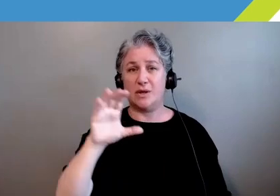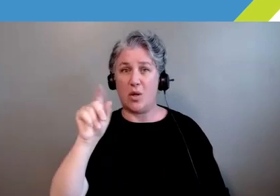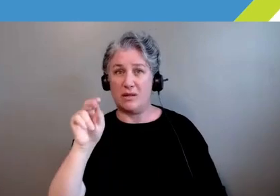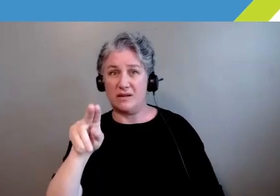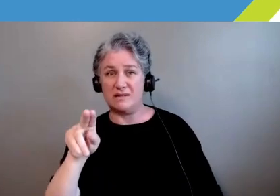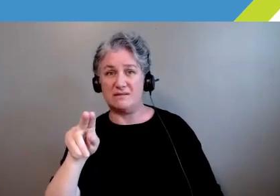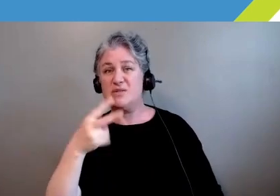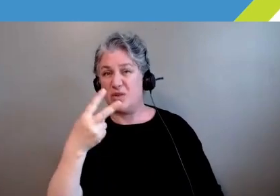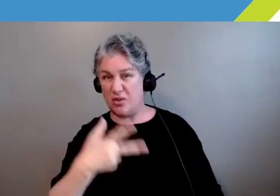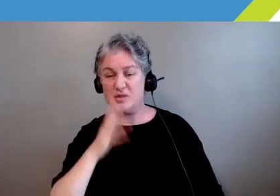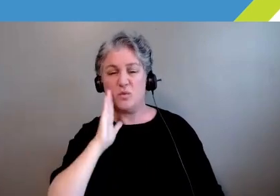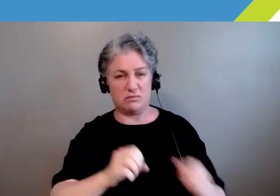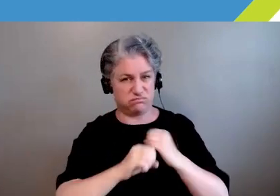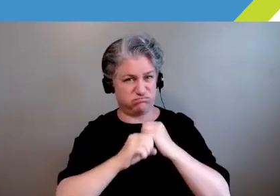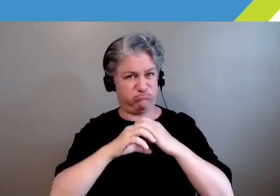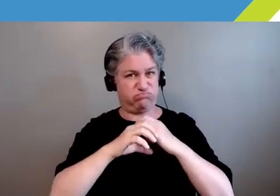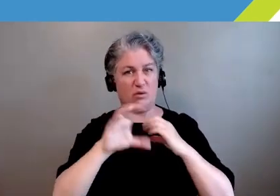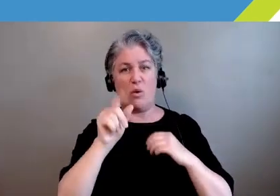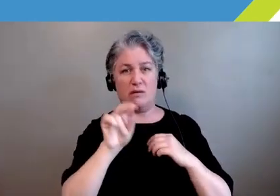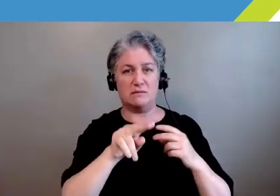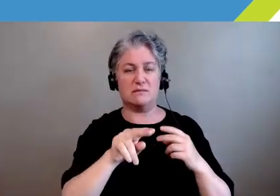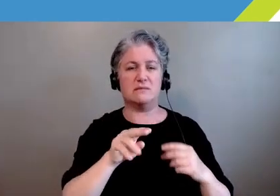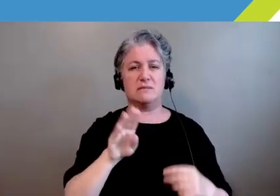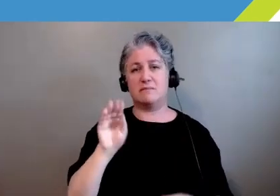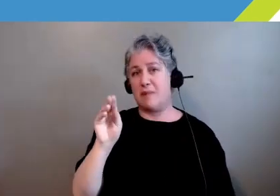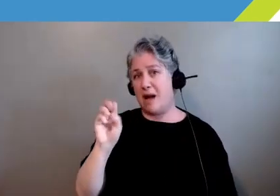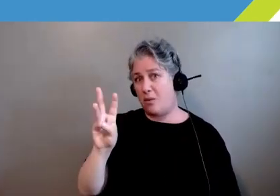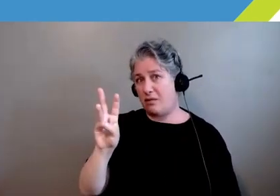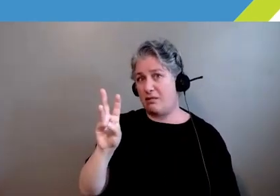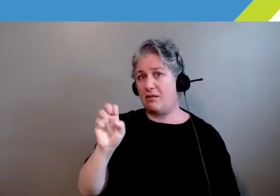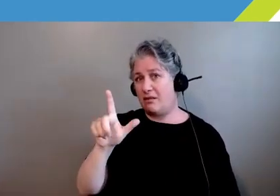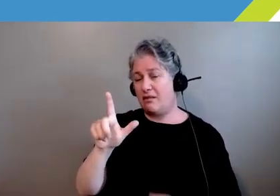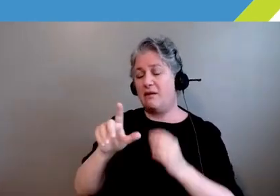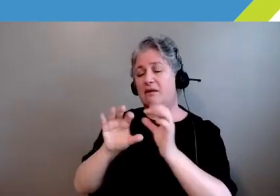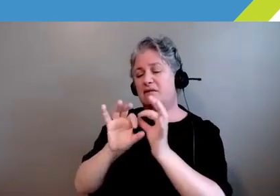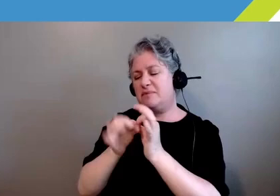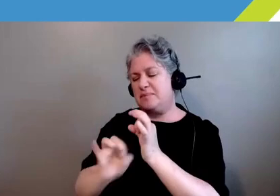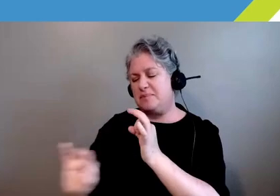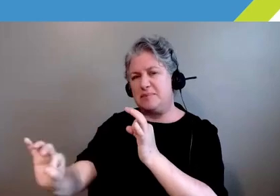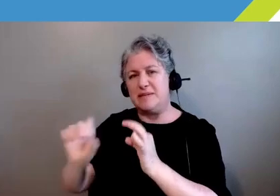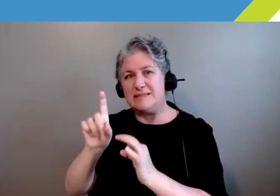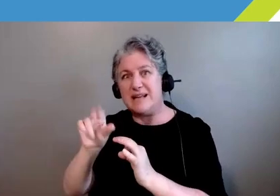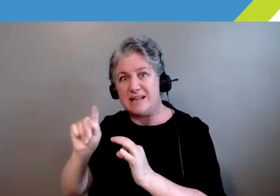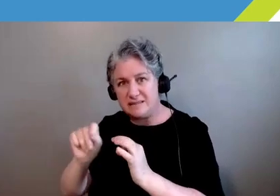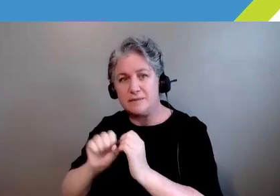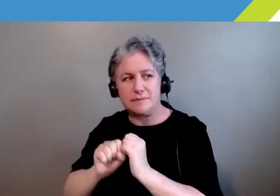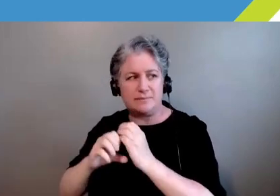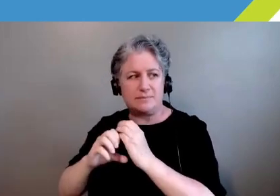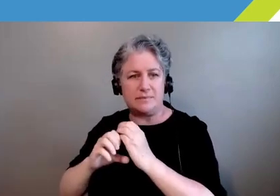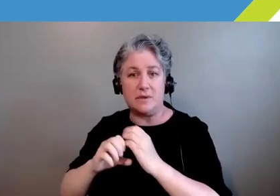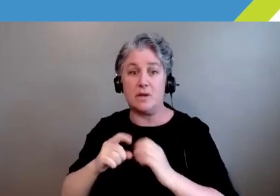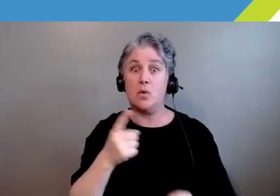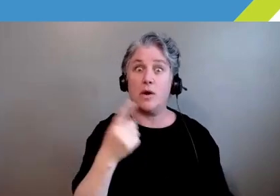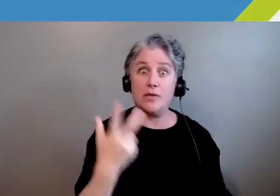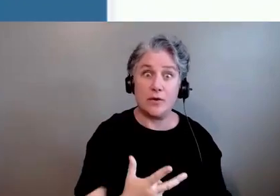same disease. Inflammation in your colon, inflammation in your bile ducts, okay? And 1/3 of you, I'm pleased to say, because you come from Sick